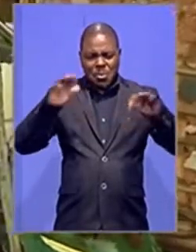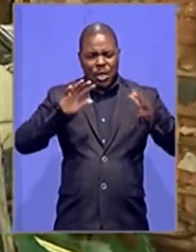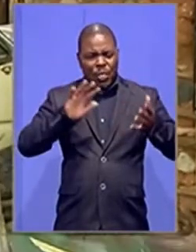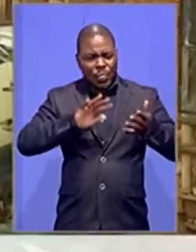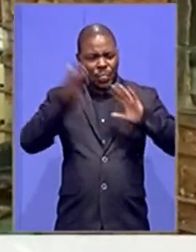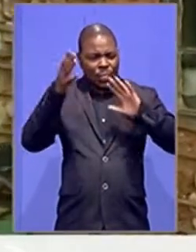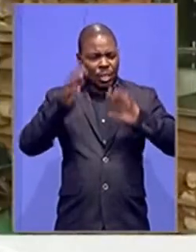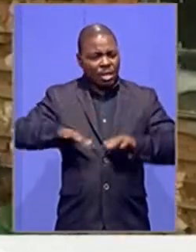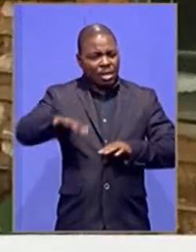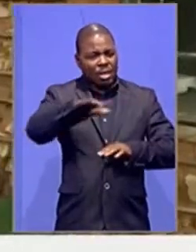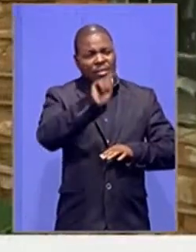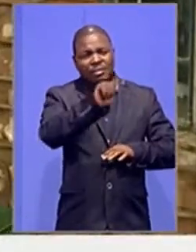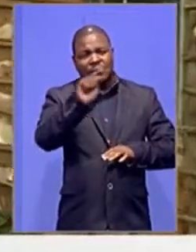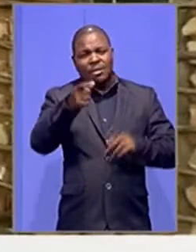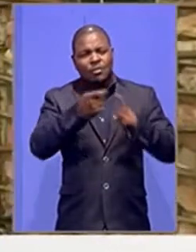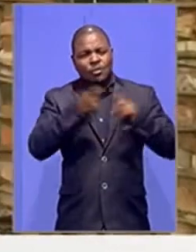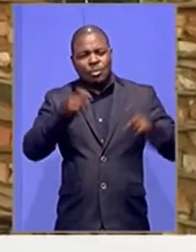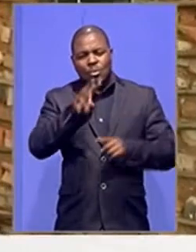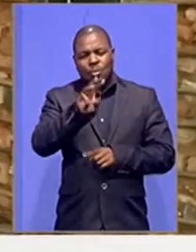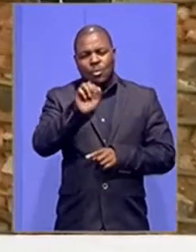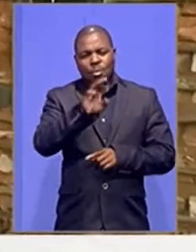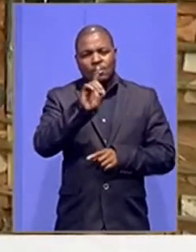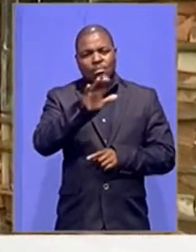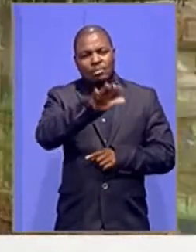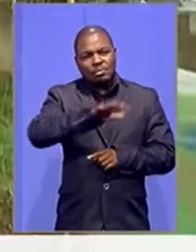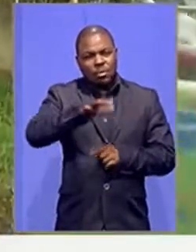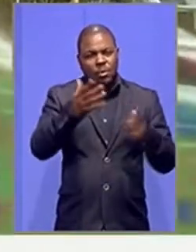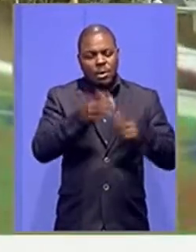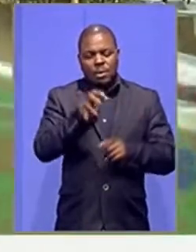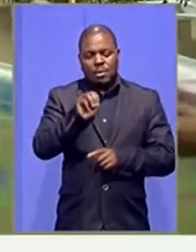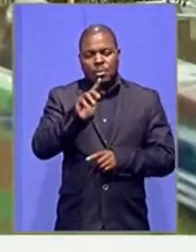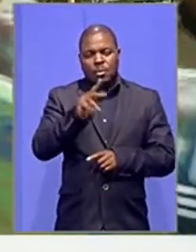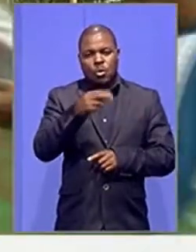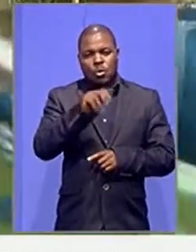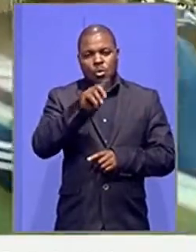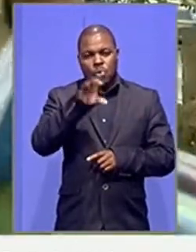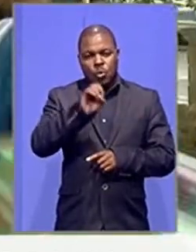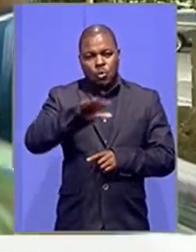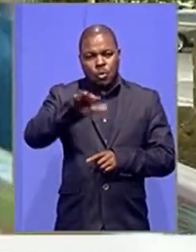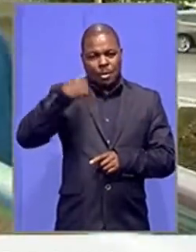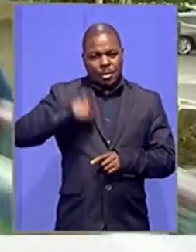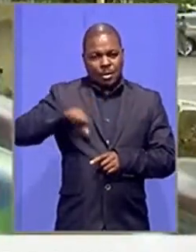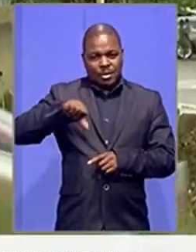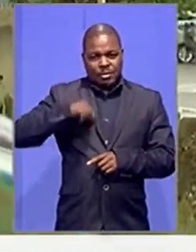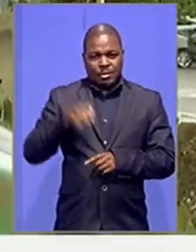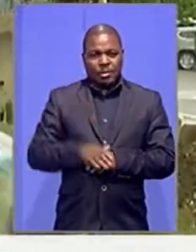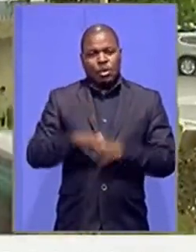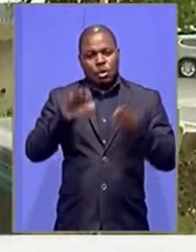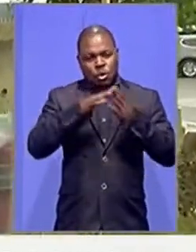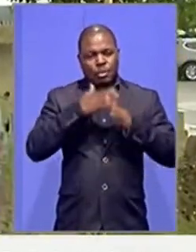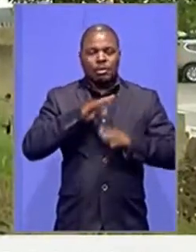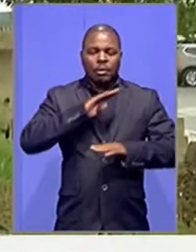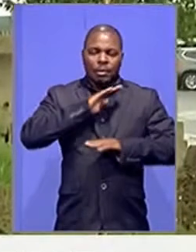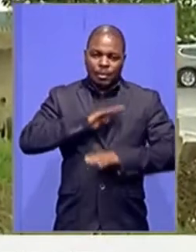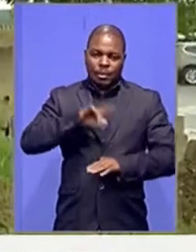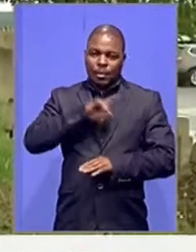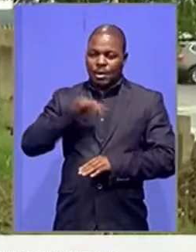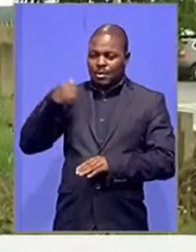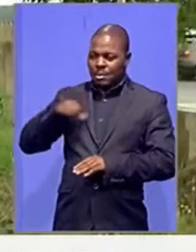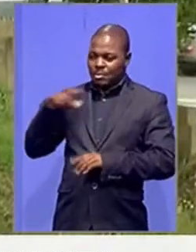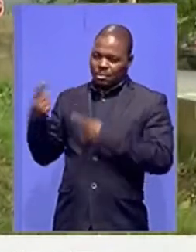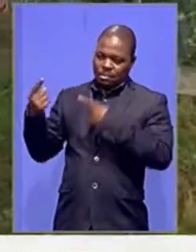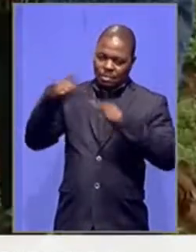fela ho a mang a makgotla a metse masepaleng wa lehae wa Mkhondo o Mpumalanga. Baahi ba kgotsofaditswe ke ho thuswa ke masepala